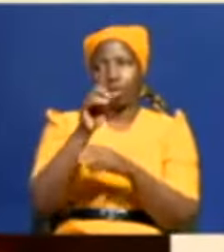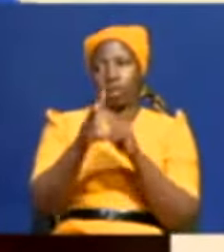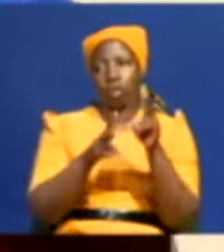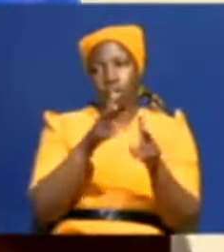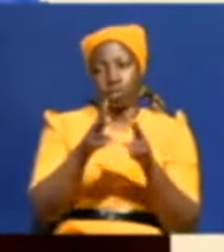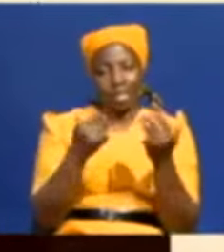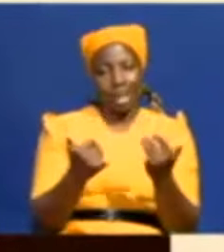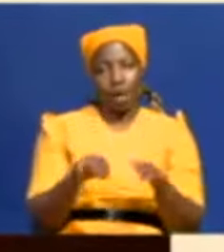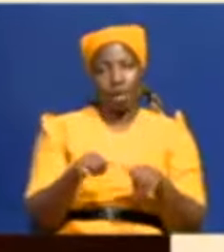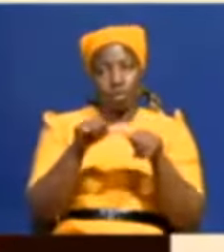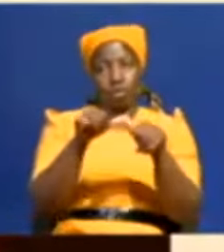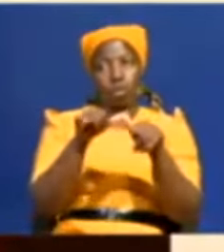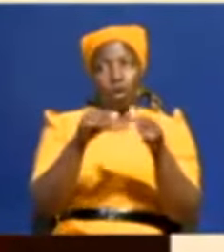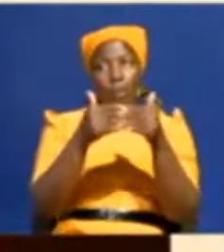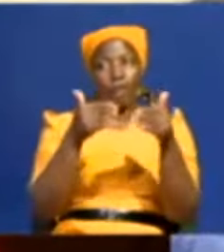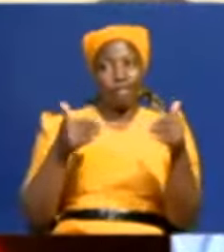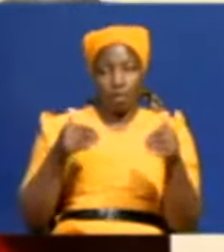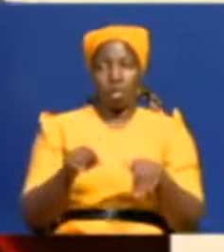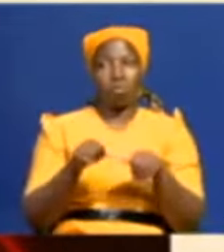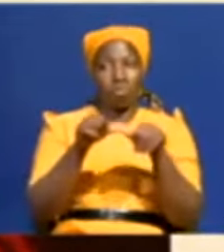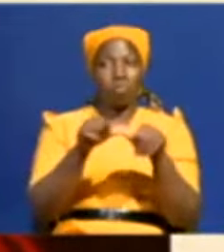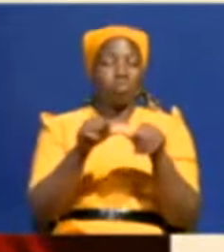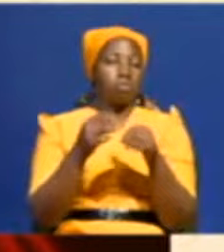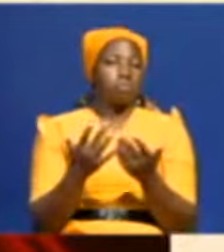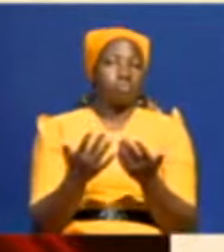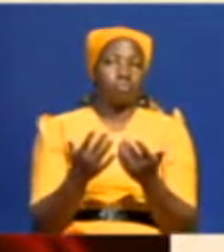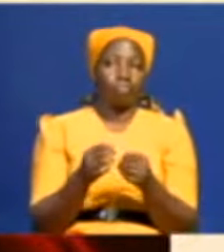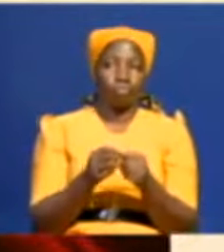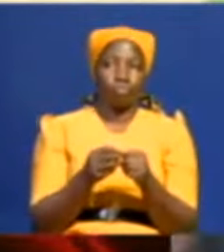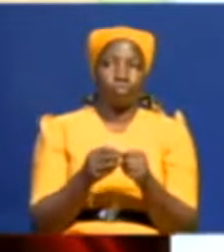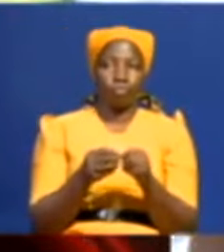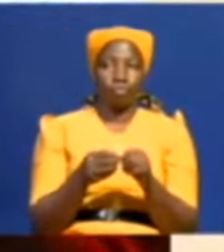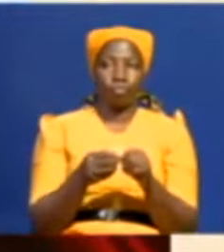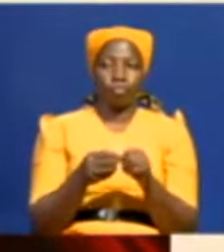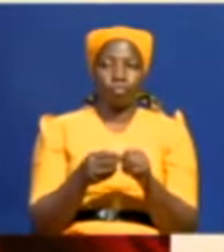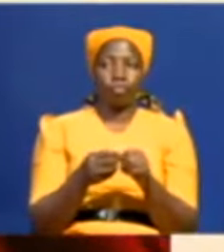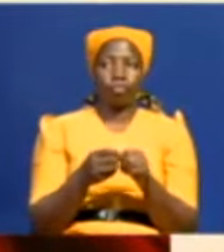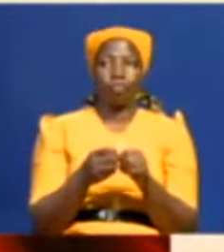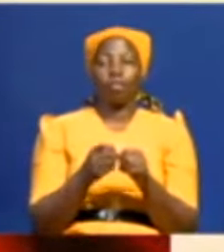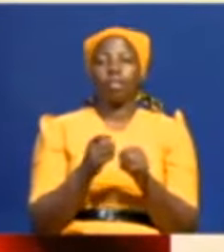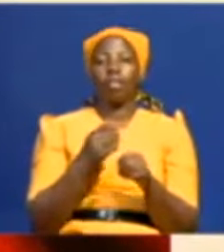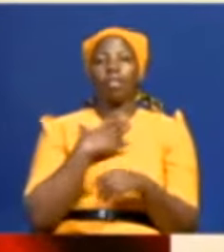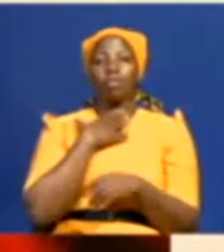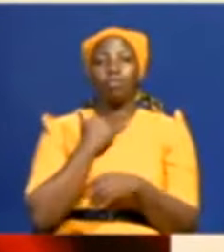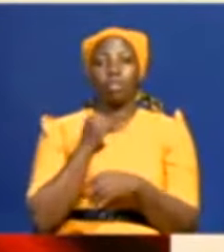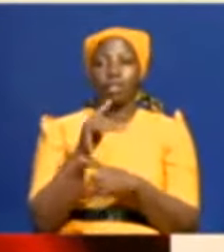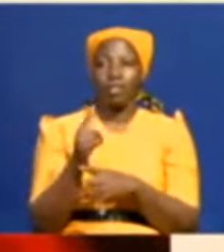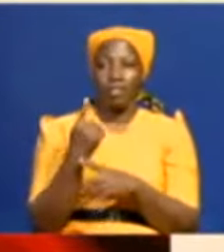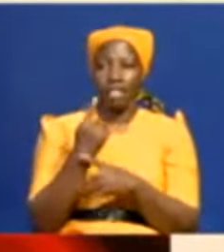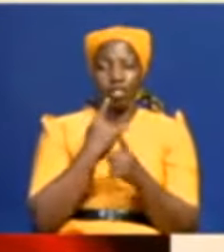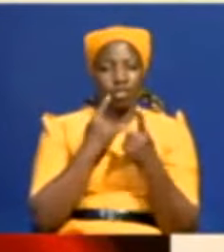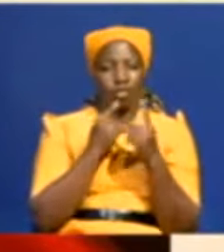before I just keep, delve much into the key highlights of this festival, let me just engage